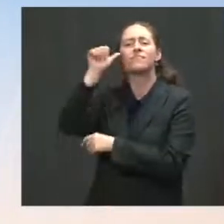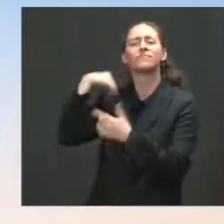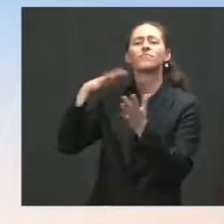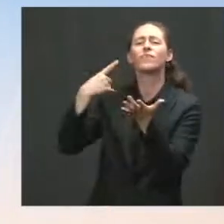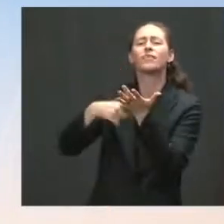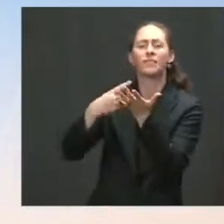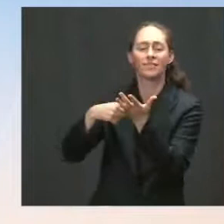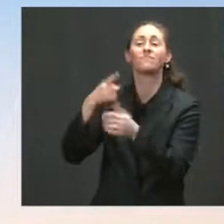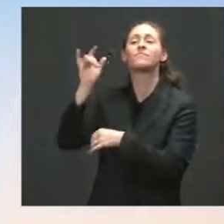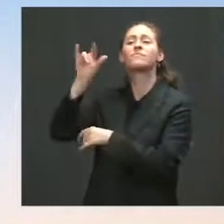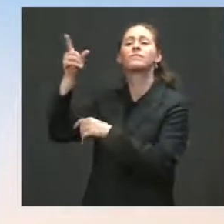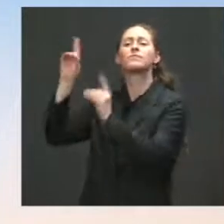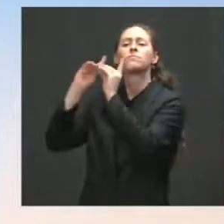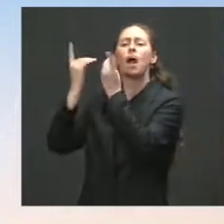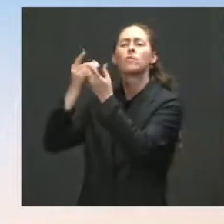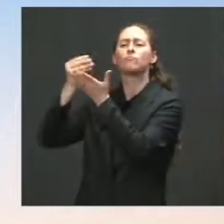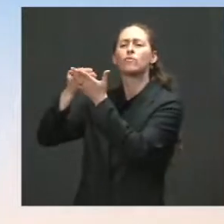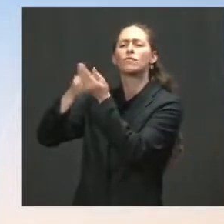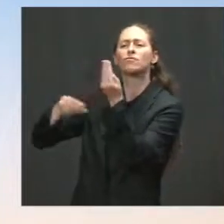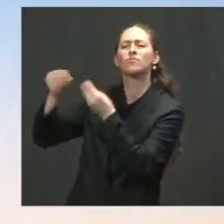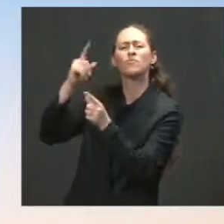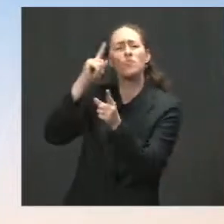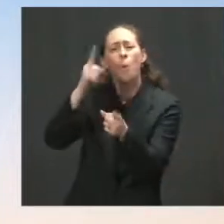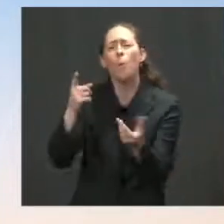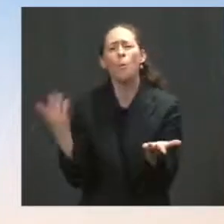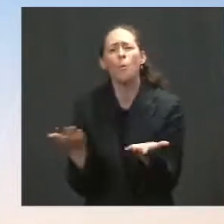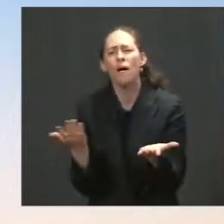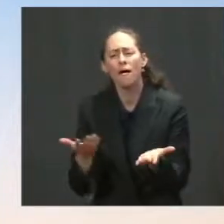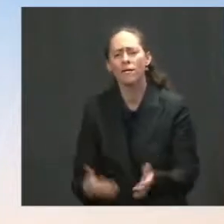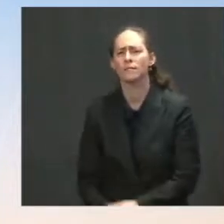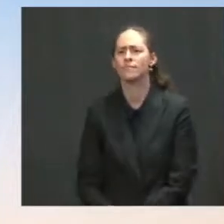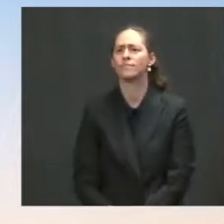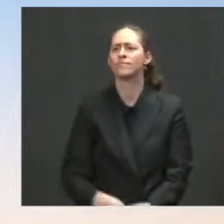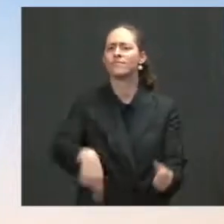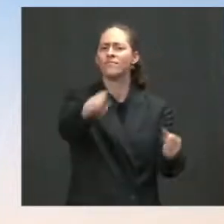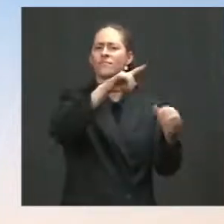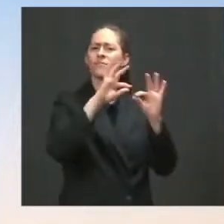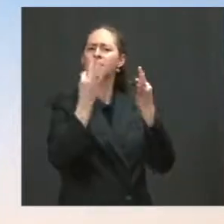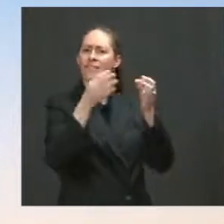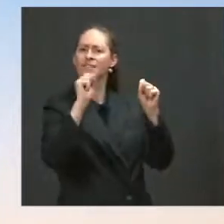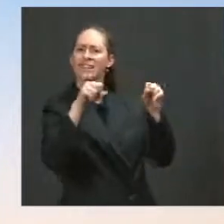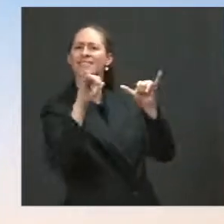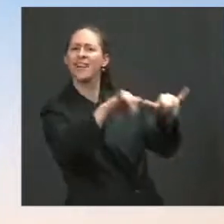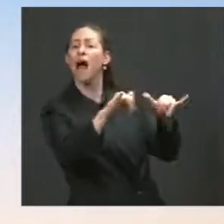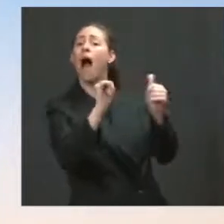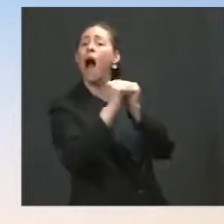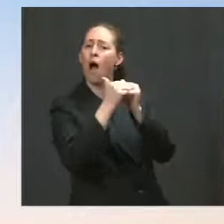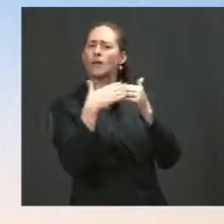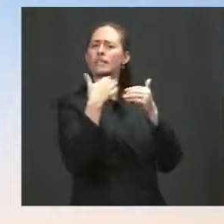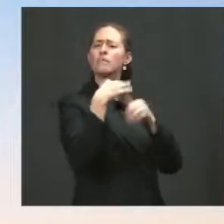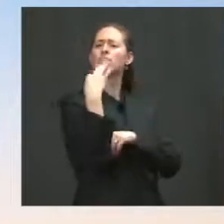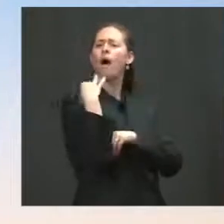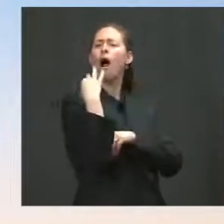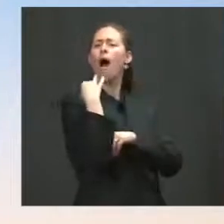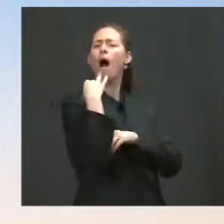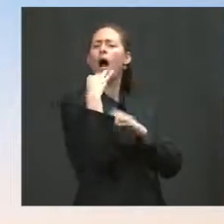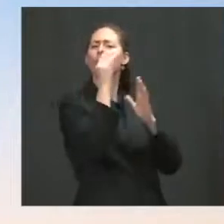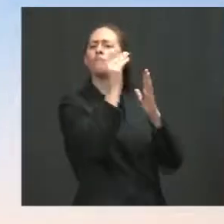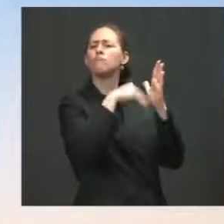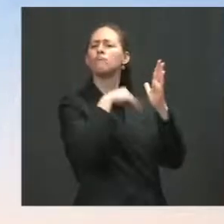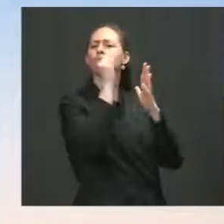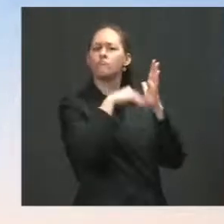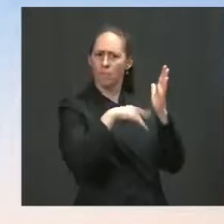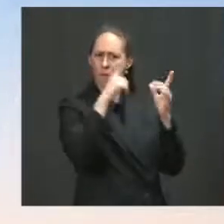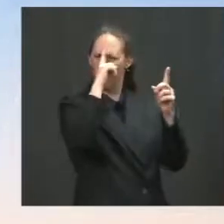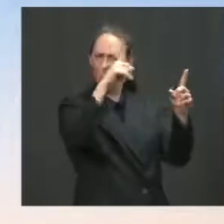and is sharing these example forms to make it easier for state and local governments to put that into practice. Places that are seeing results. I